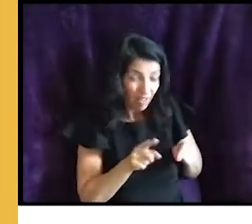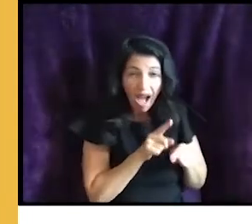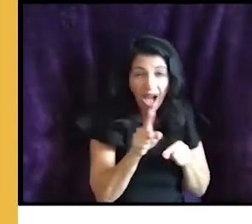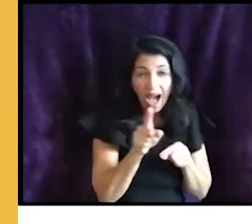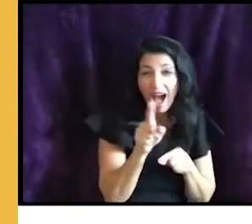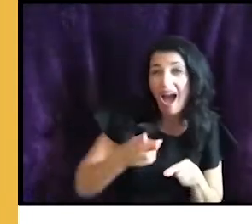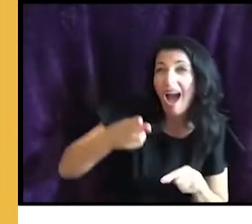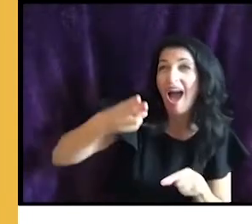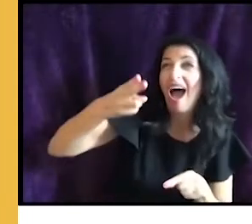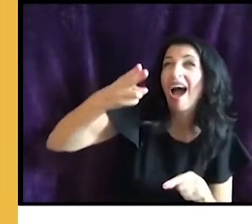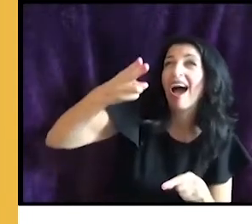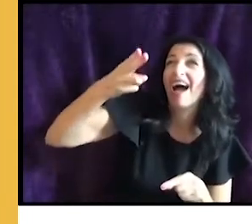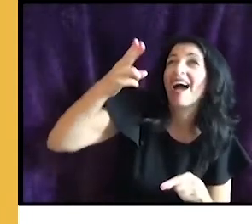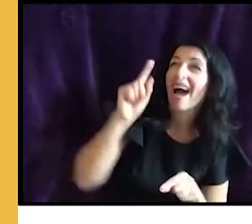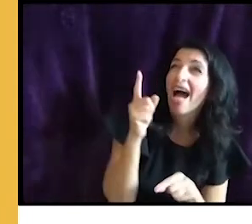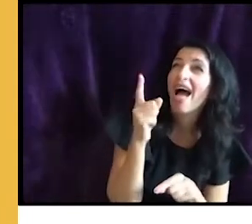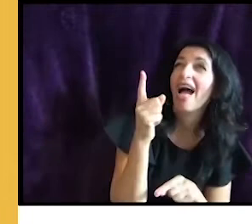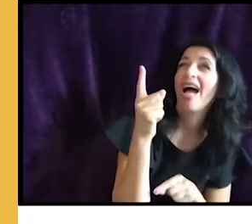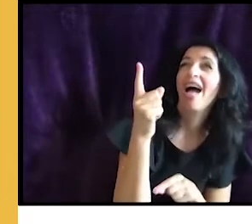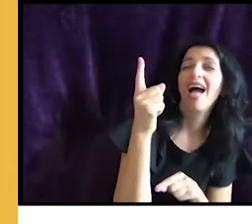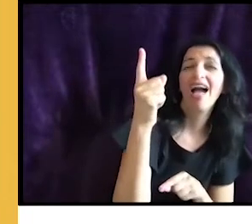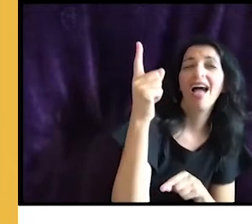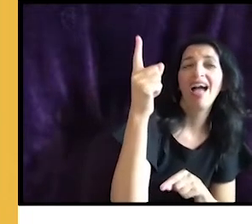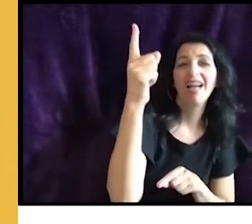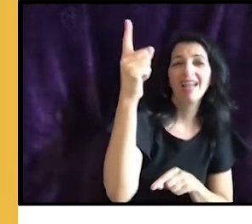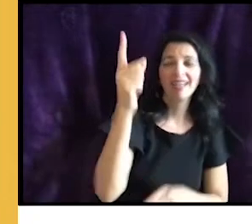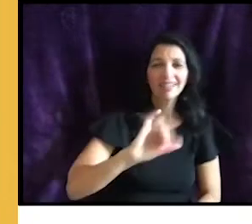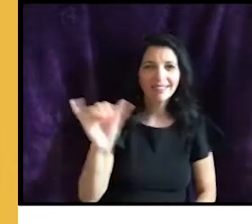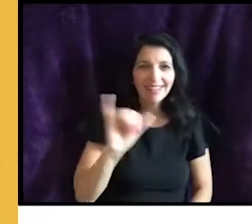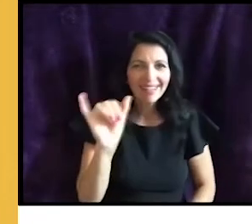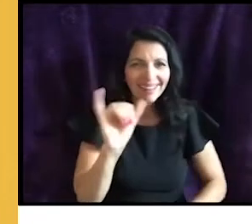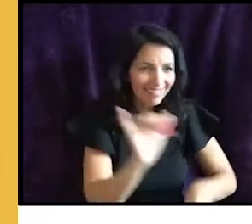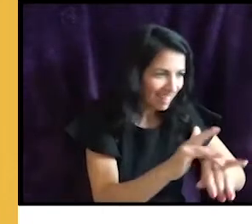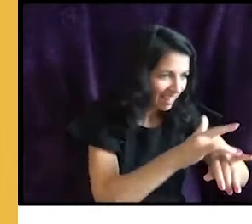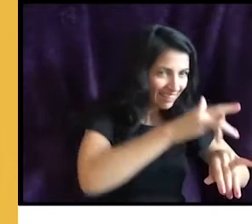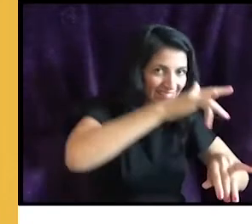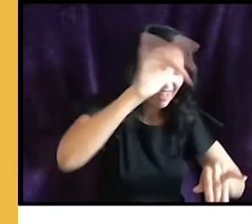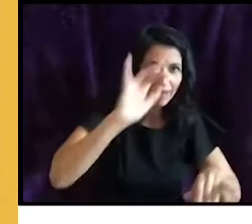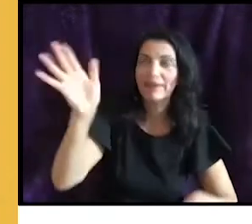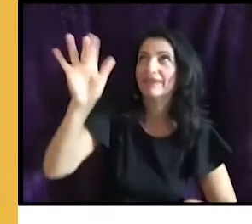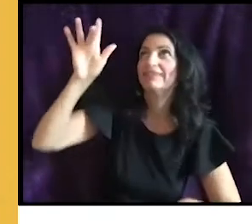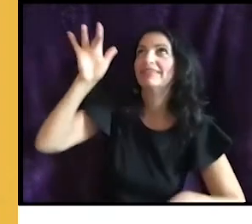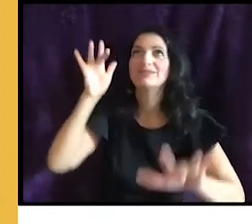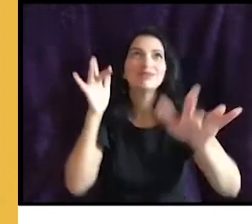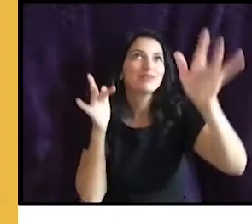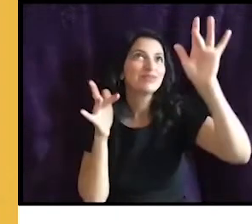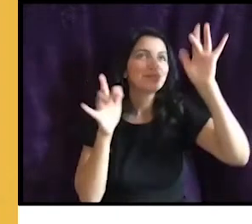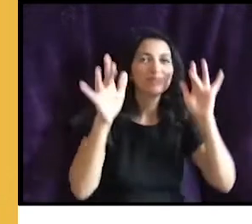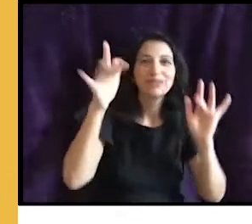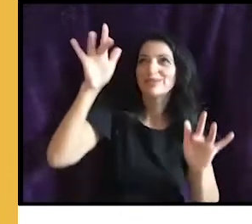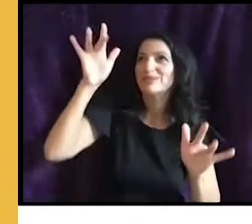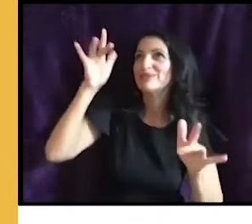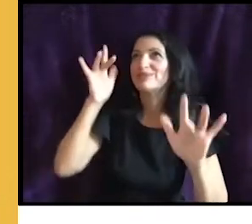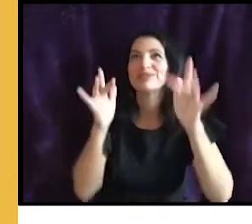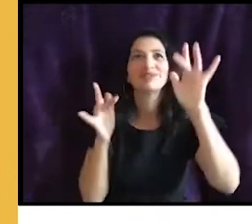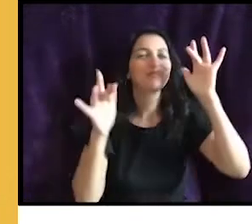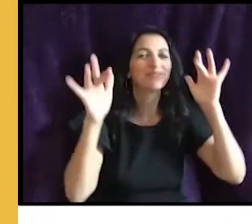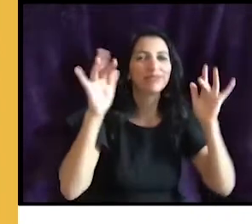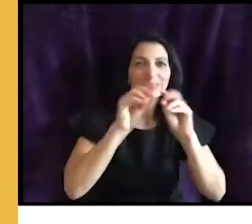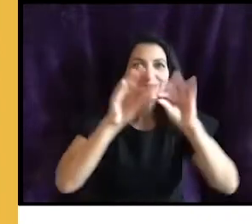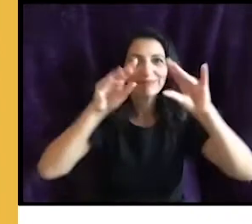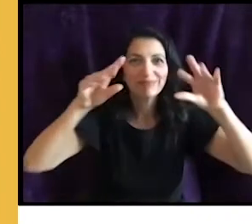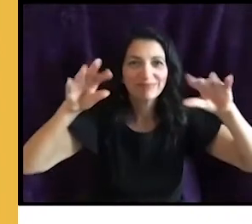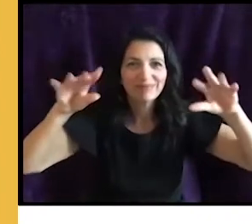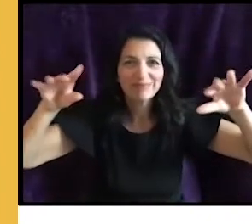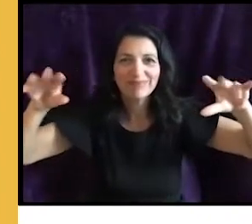are. Yeah, you're up above the world so high, yeah, like a diamond in